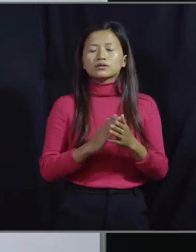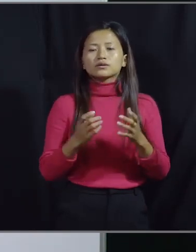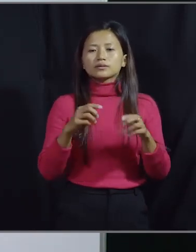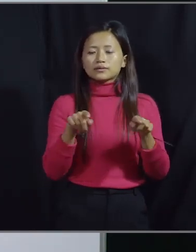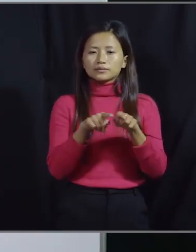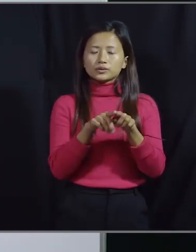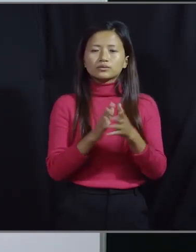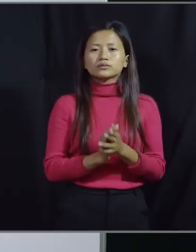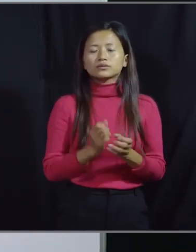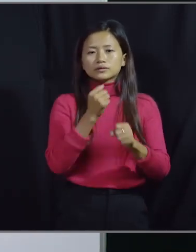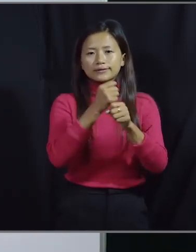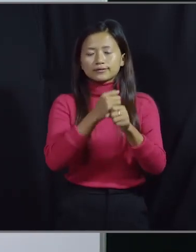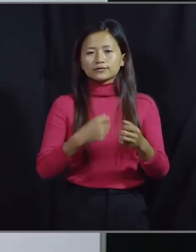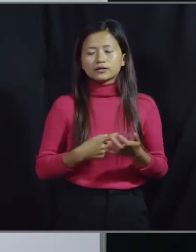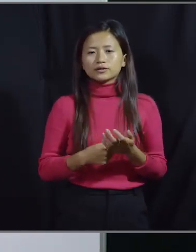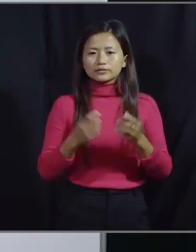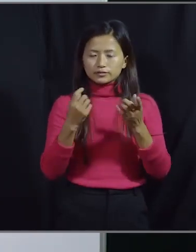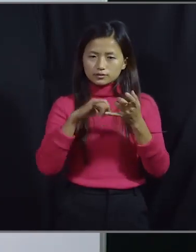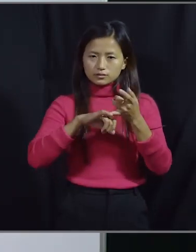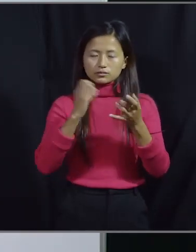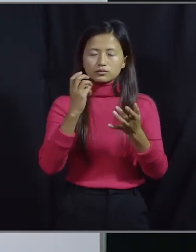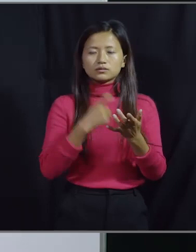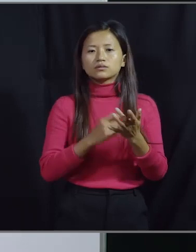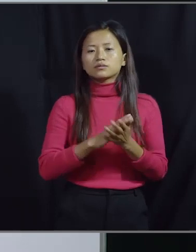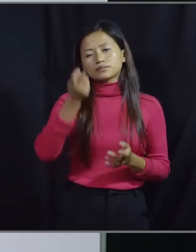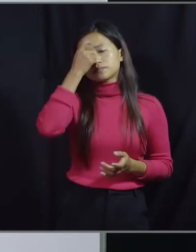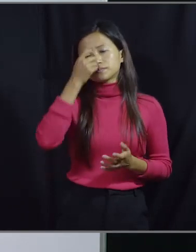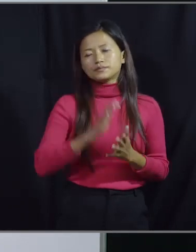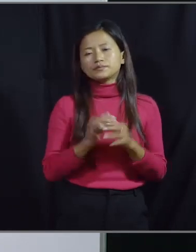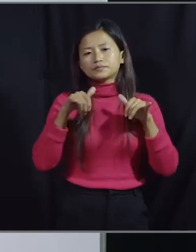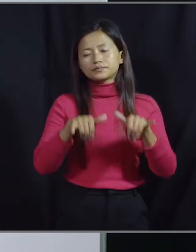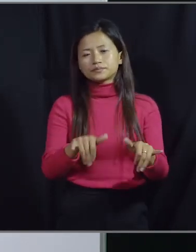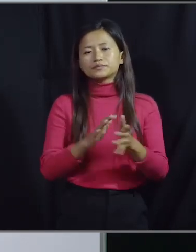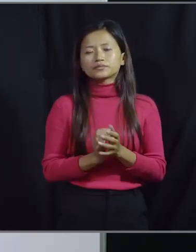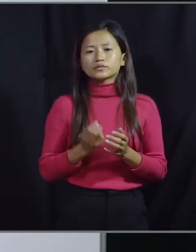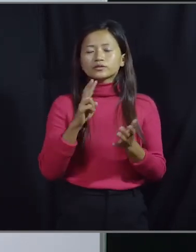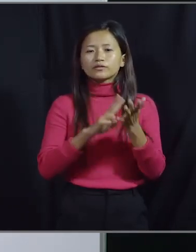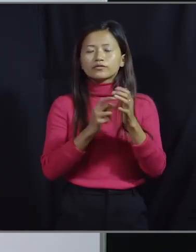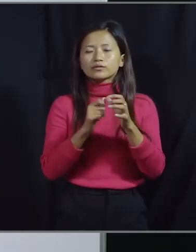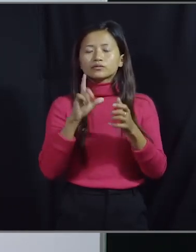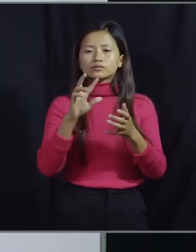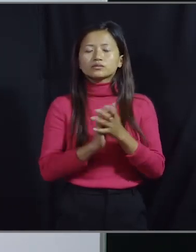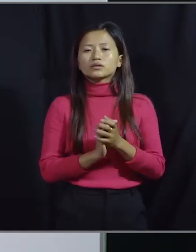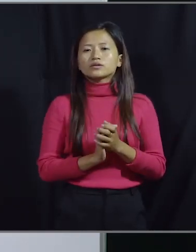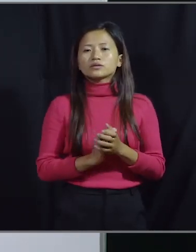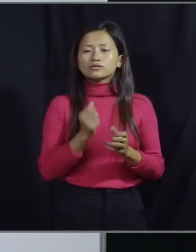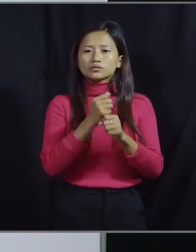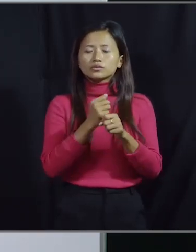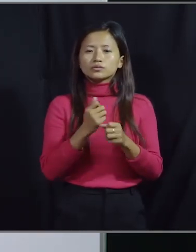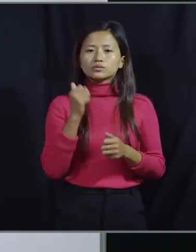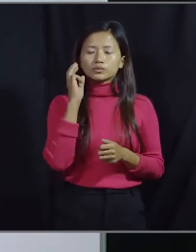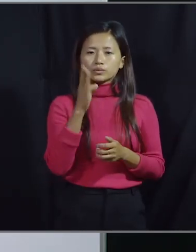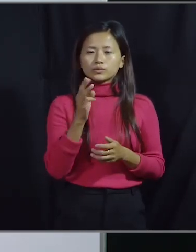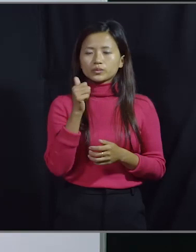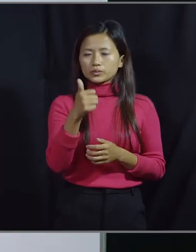sacrificing partner. So remember in this problem that the value of goodwill, then land,